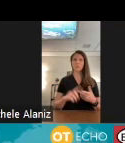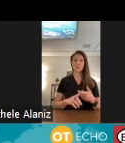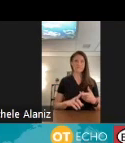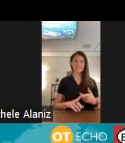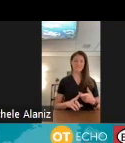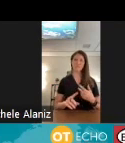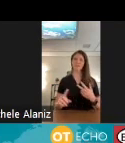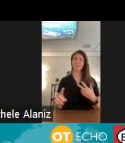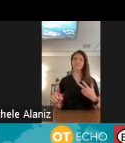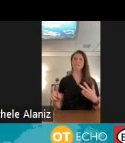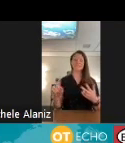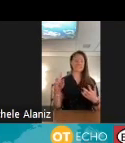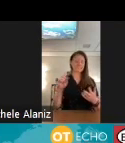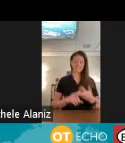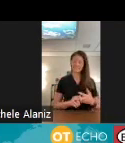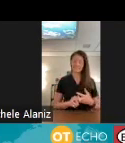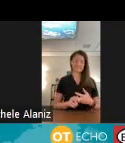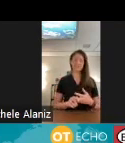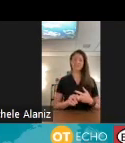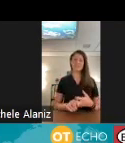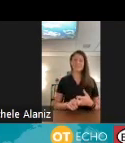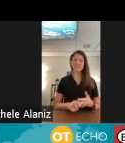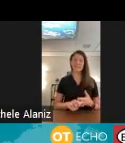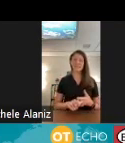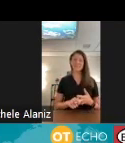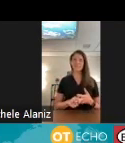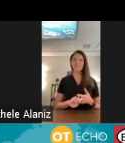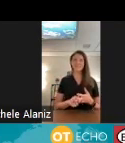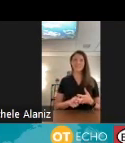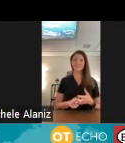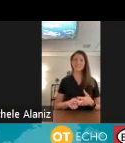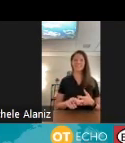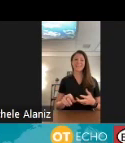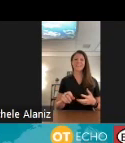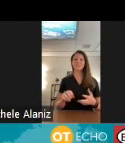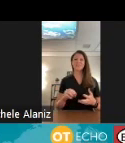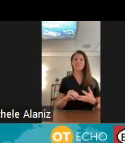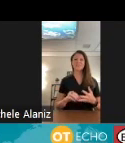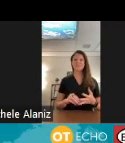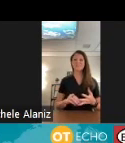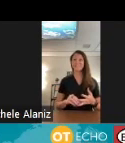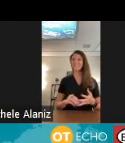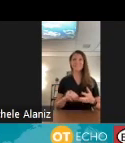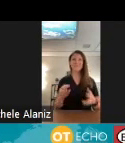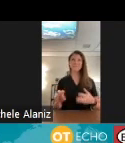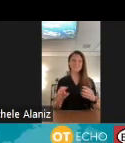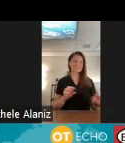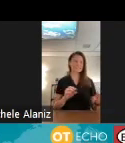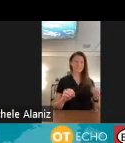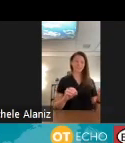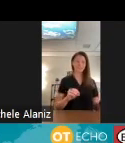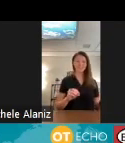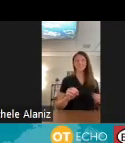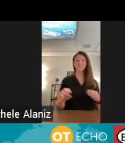is poor safety awareness, insistence on sameness, so that rigidity, and also selective eating. He'll only